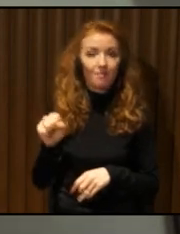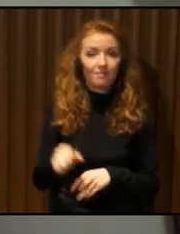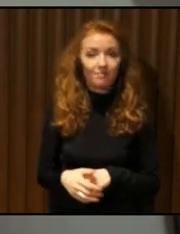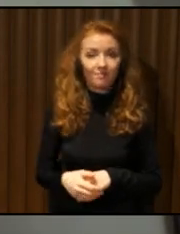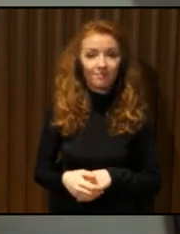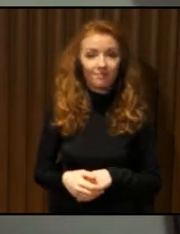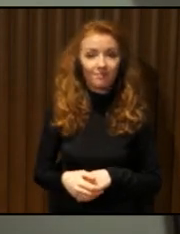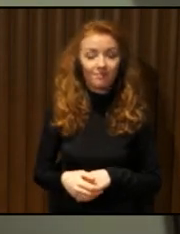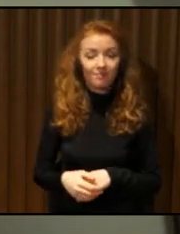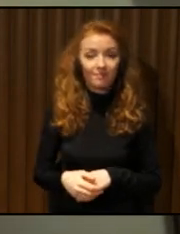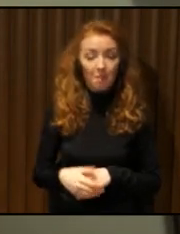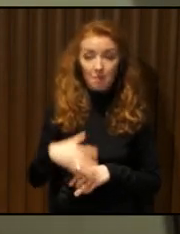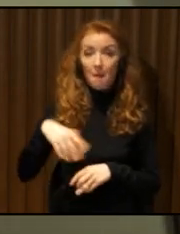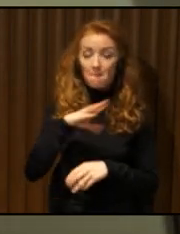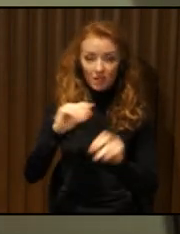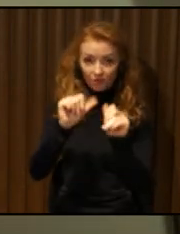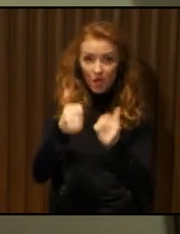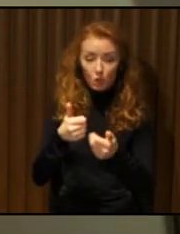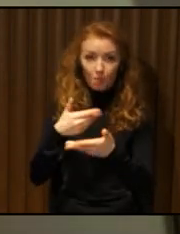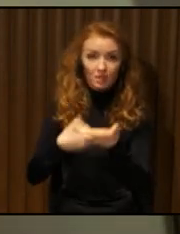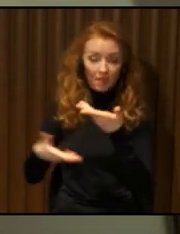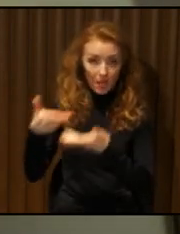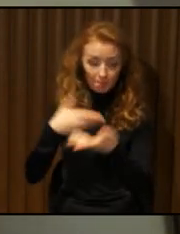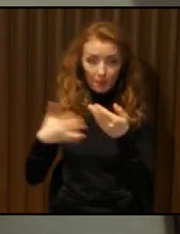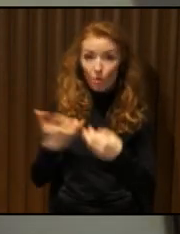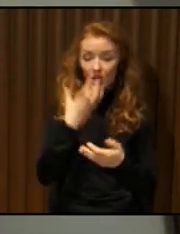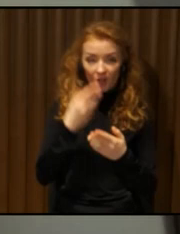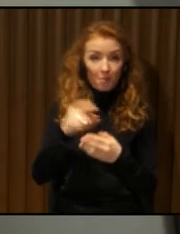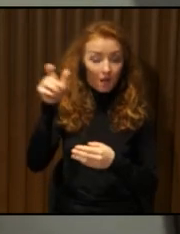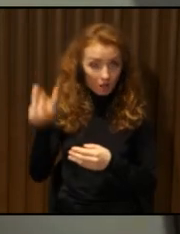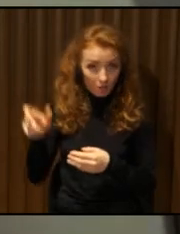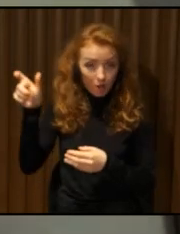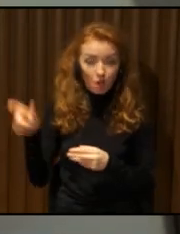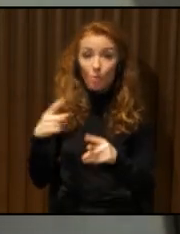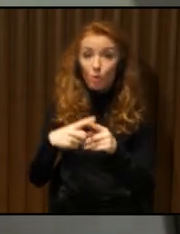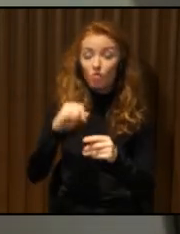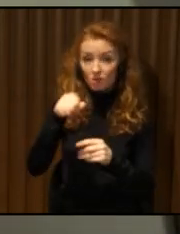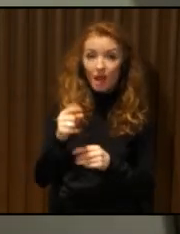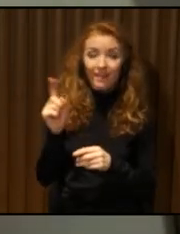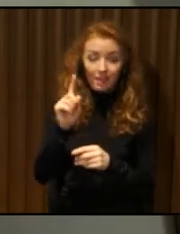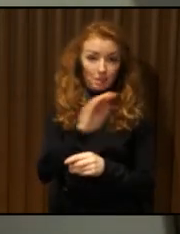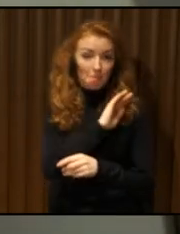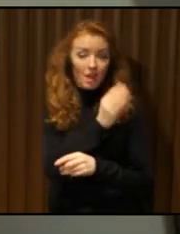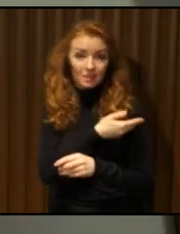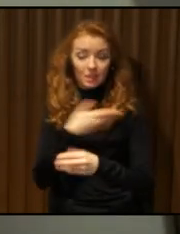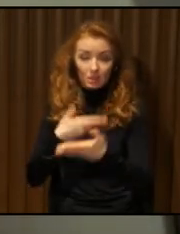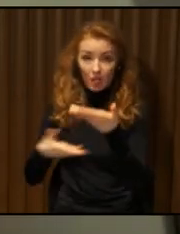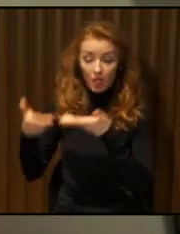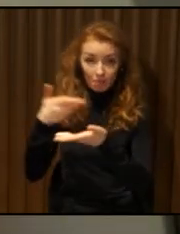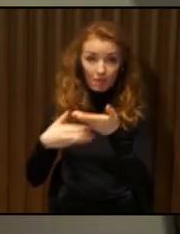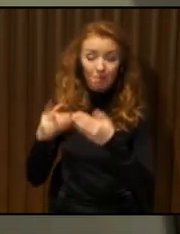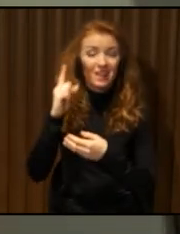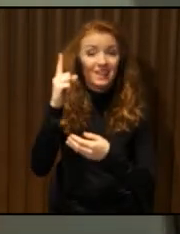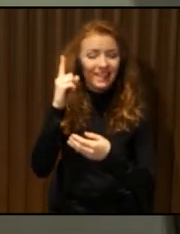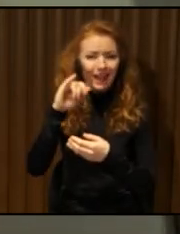We make partnerships with our clients. And when you have a strong partnership, only if you have a strong partnership, you can leap and do